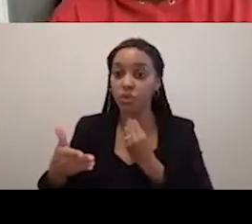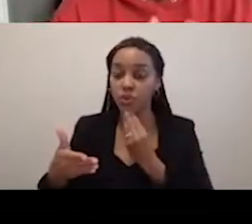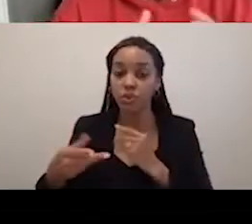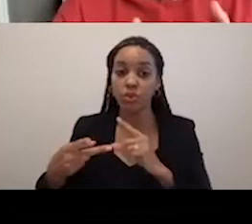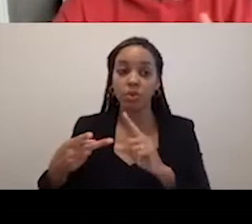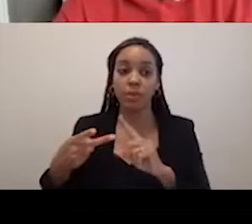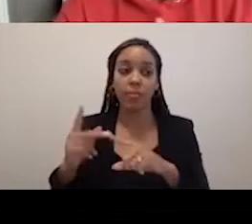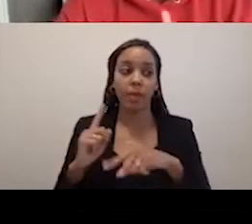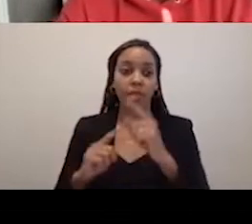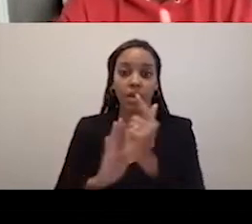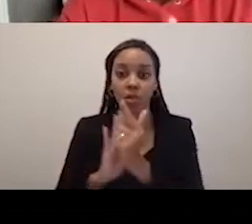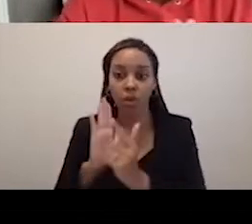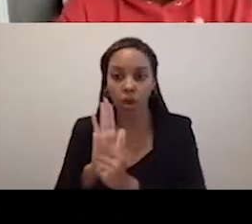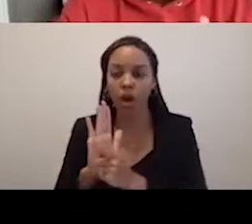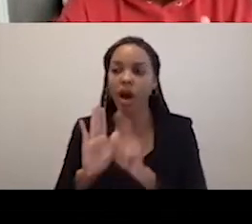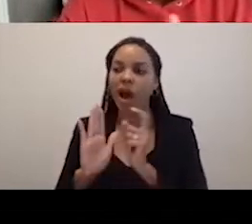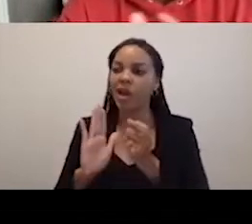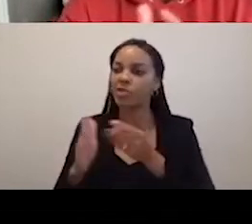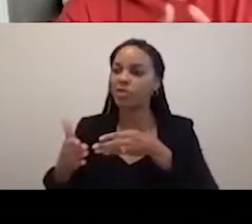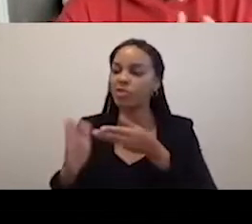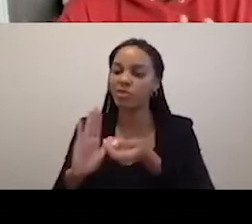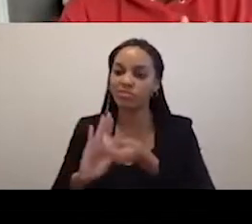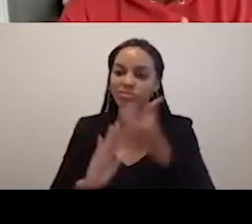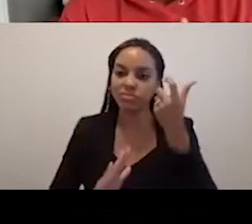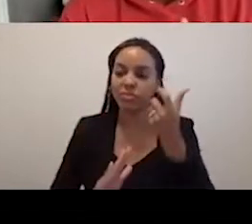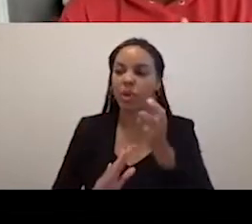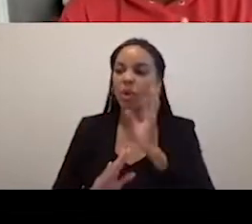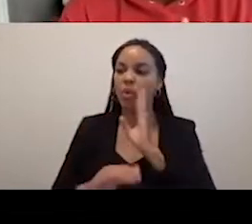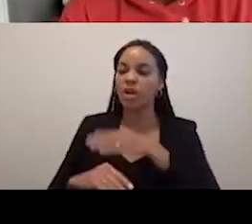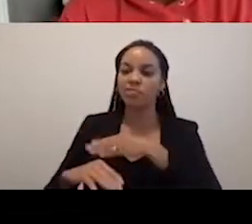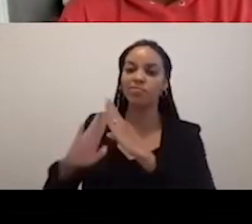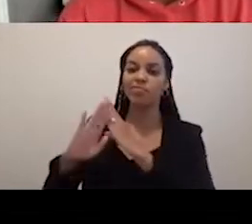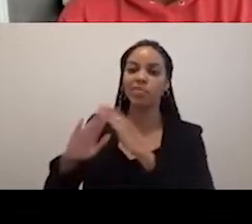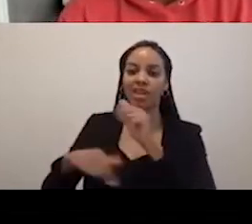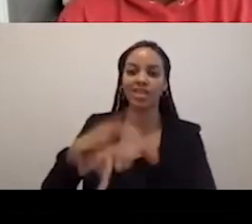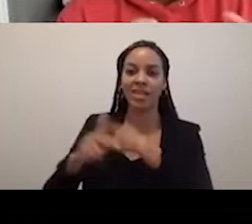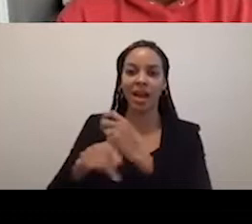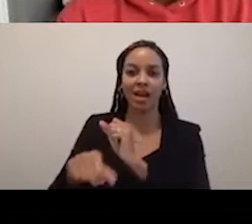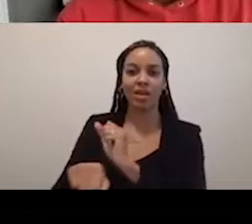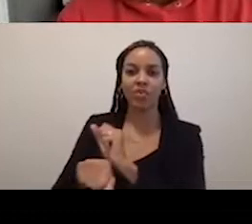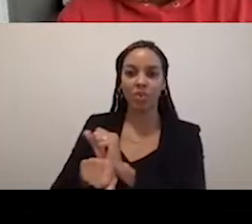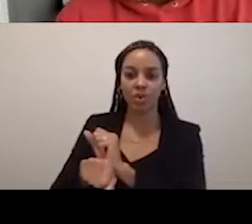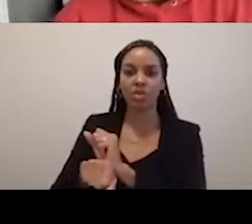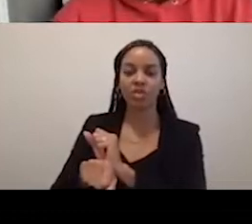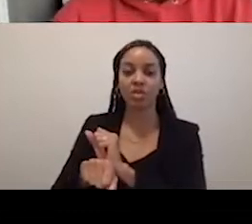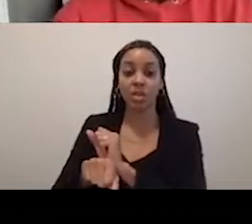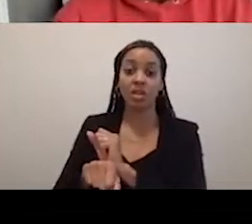law that would prevent this kind of work to happen in it. And so it actually had